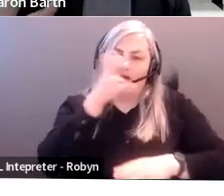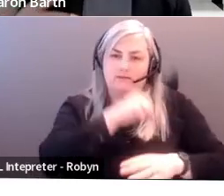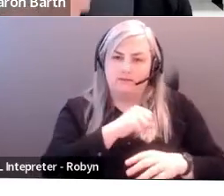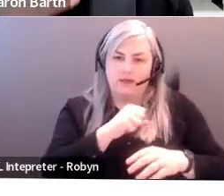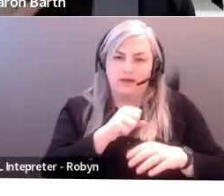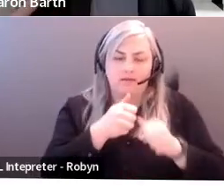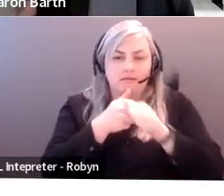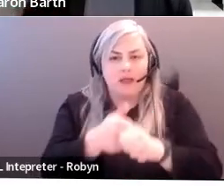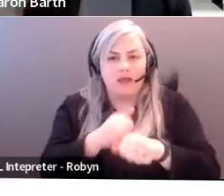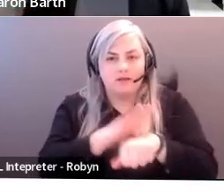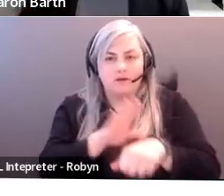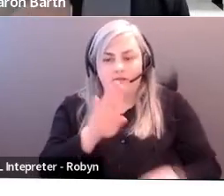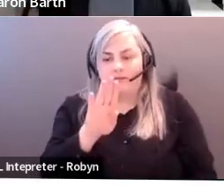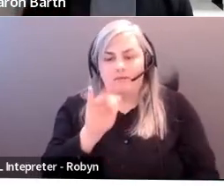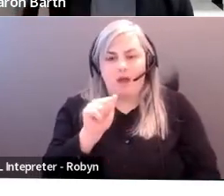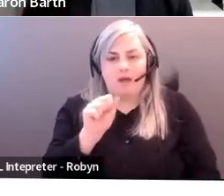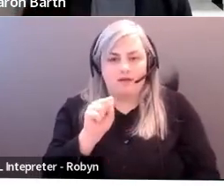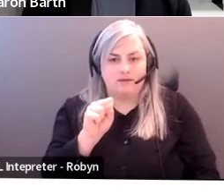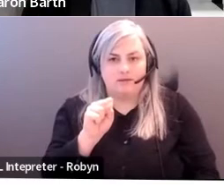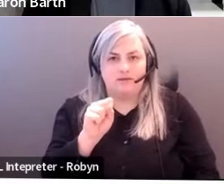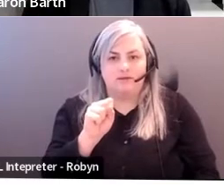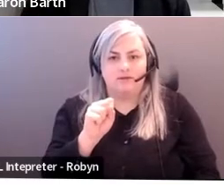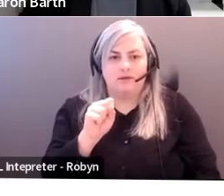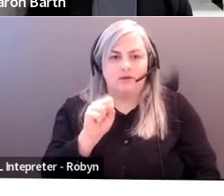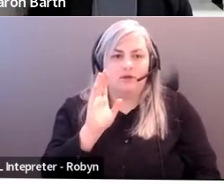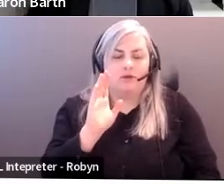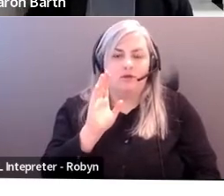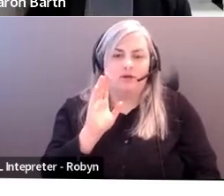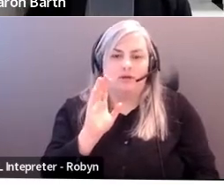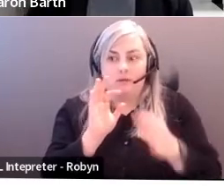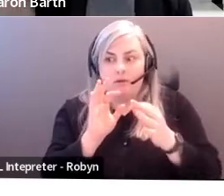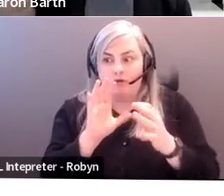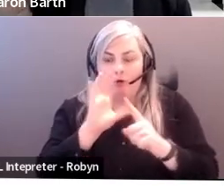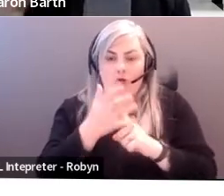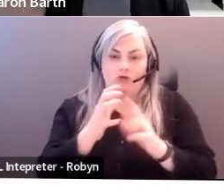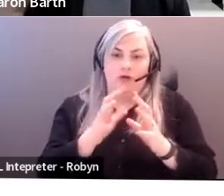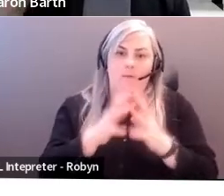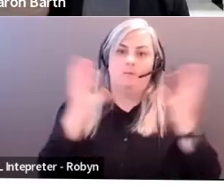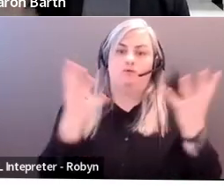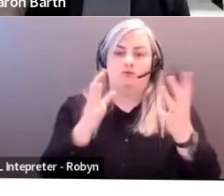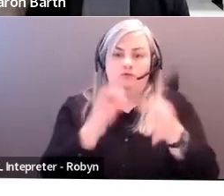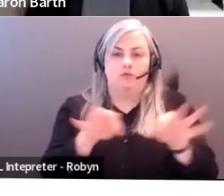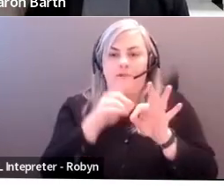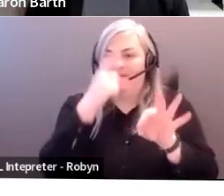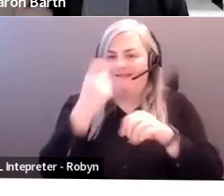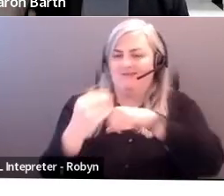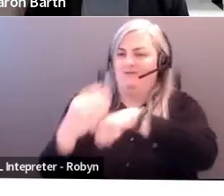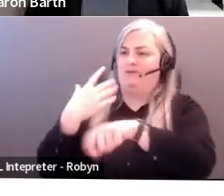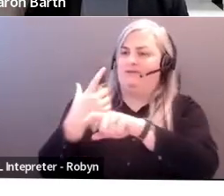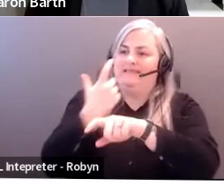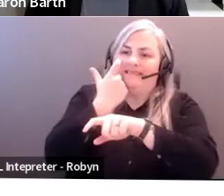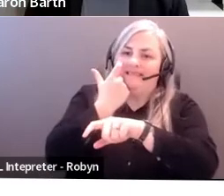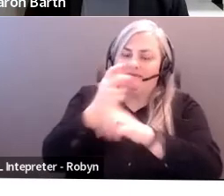on these biases, how important culture is, at least in the short run, because you're just influenced by the last thing that you